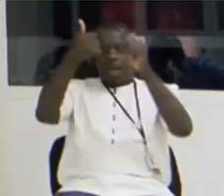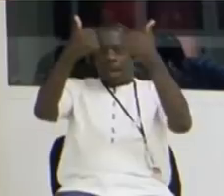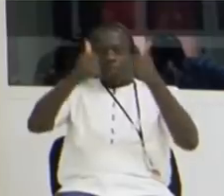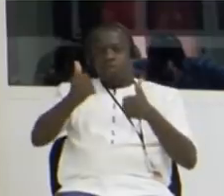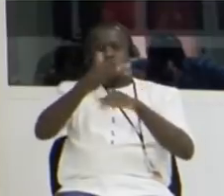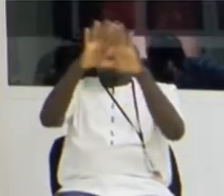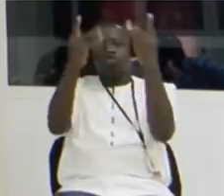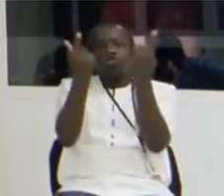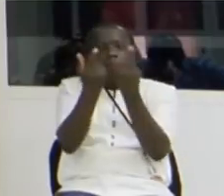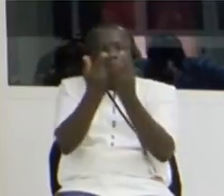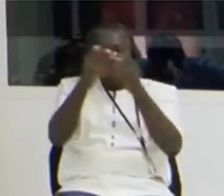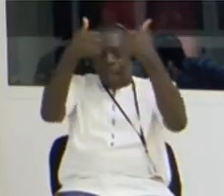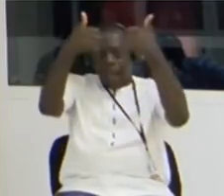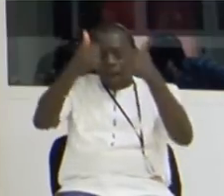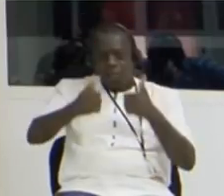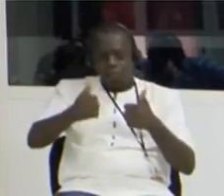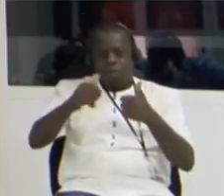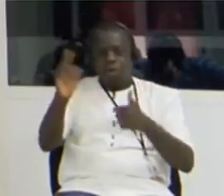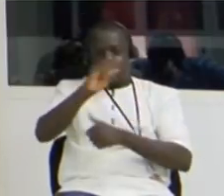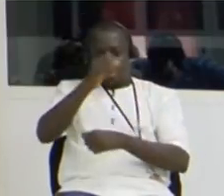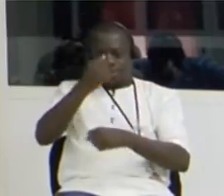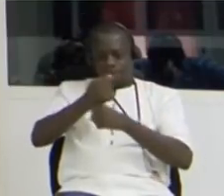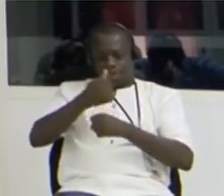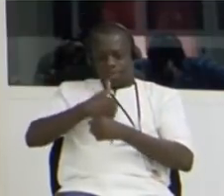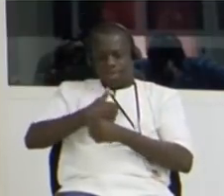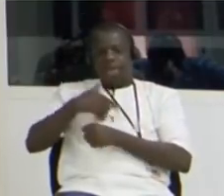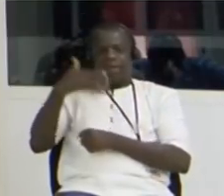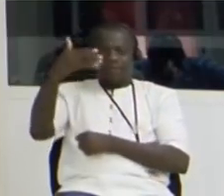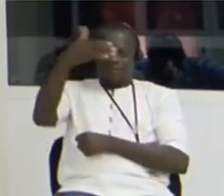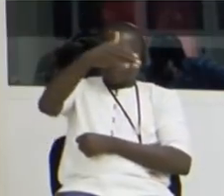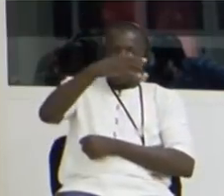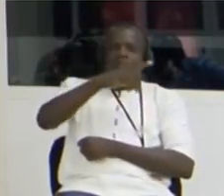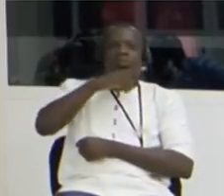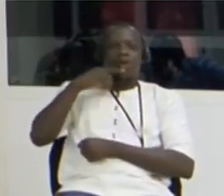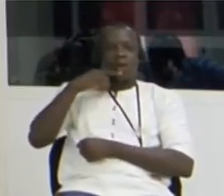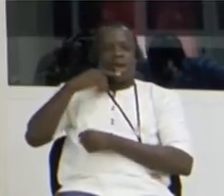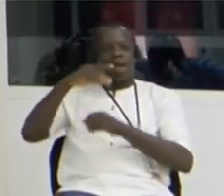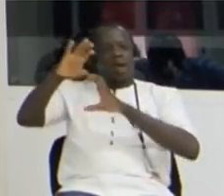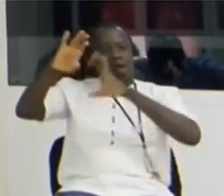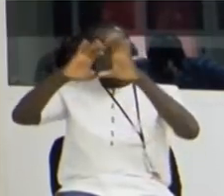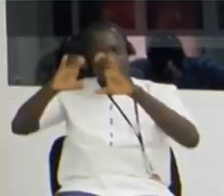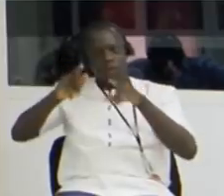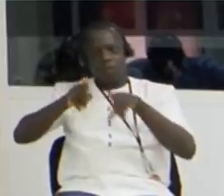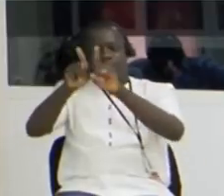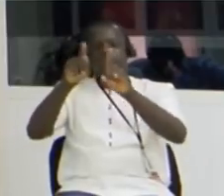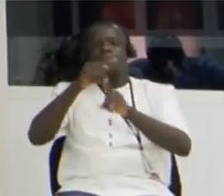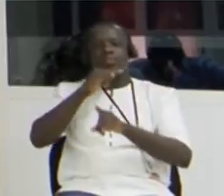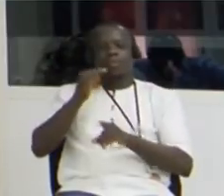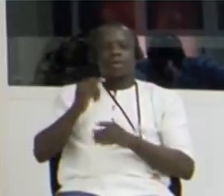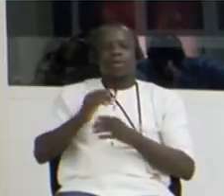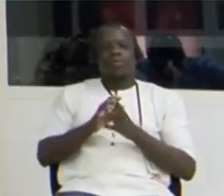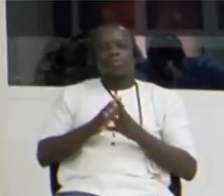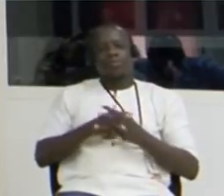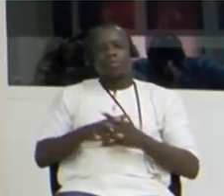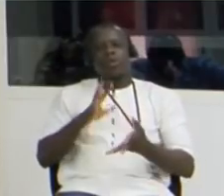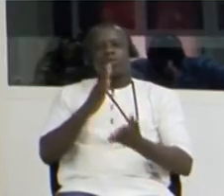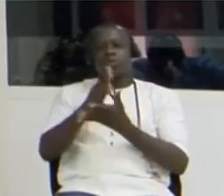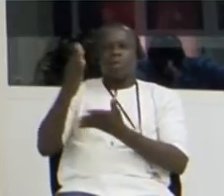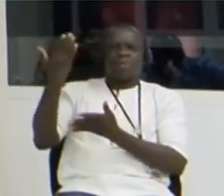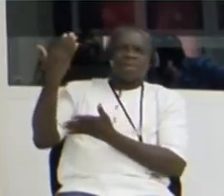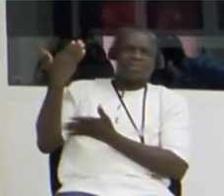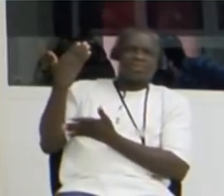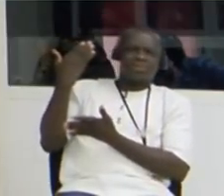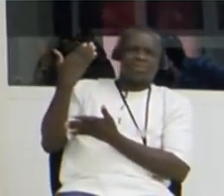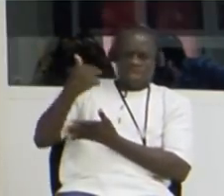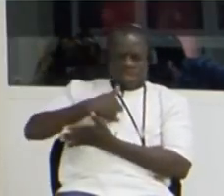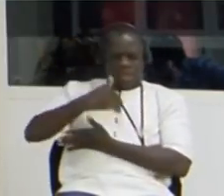happened, and that prompted me to go to the mom and talk to the mom. But it was just recently